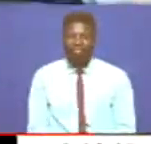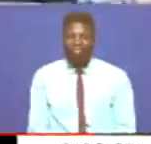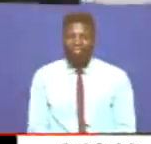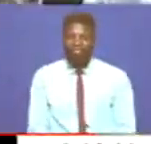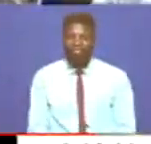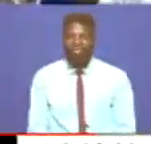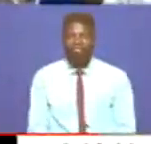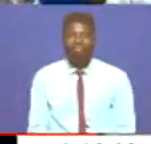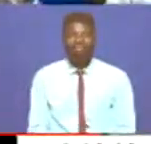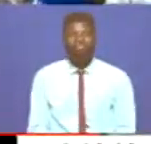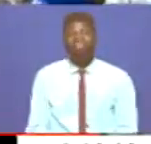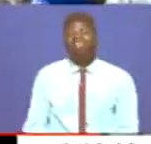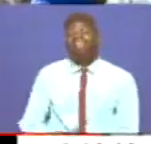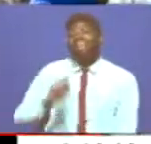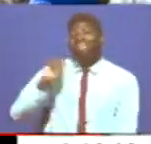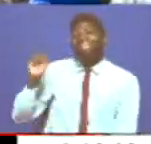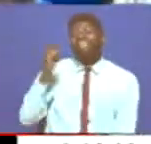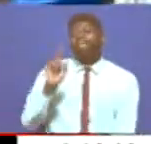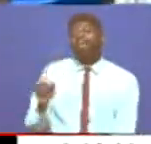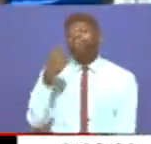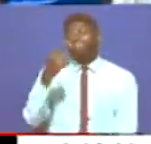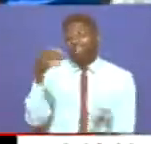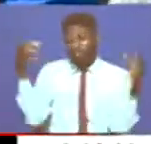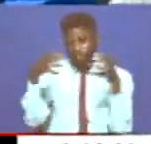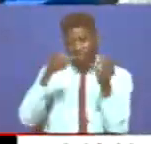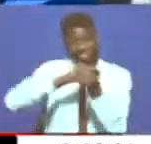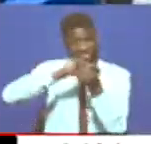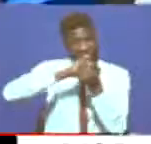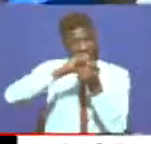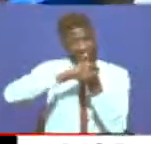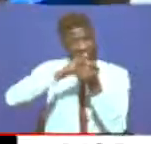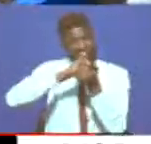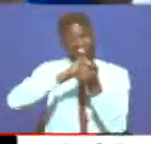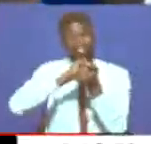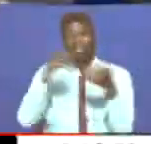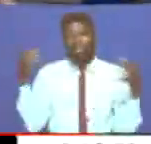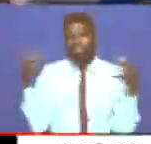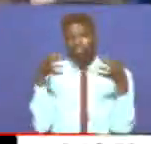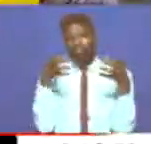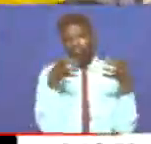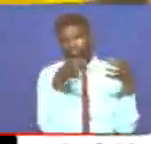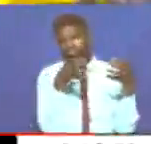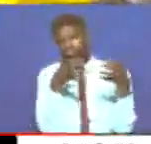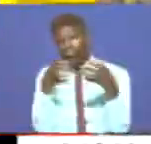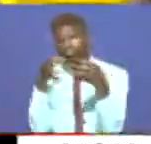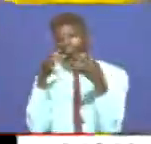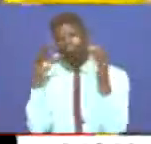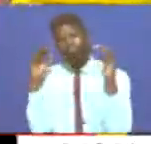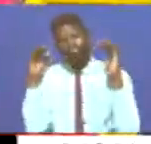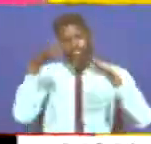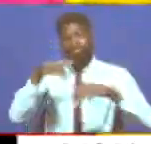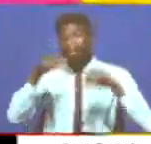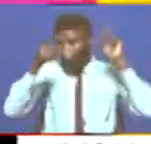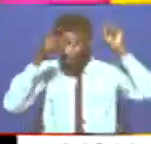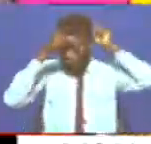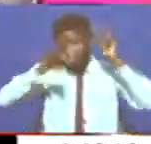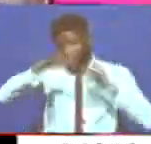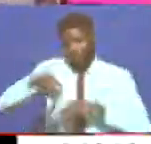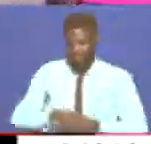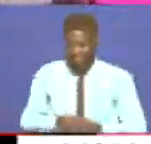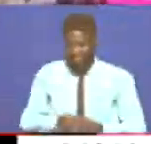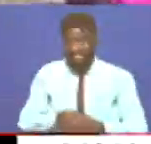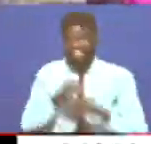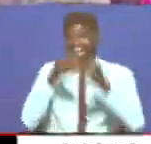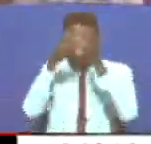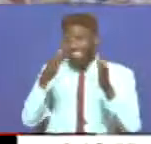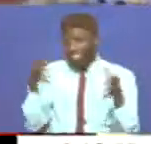The Kenya Kwanza Brigade Friday took its campaigns to Kakamega County. The leaders challenged IEBC to